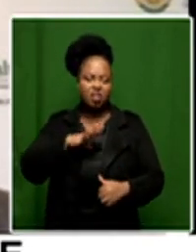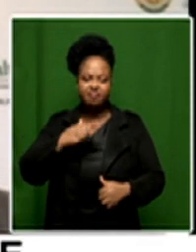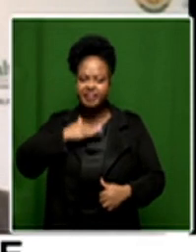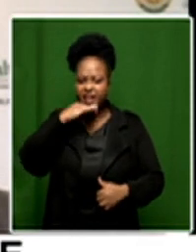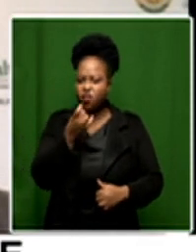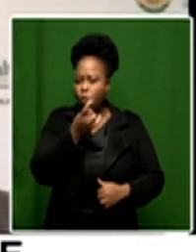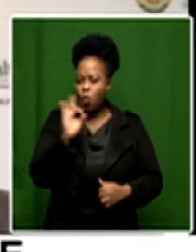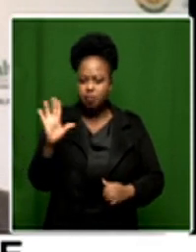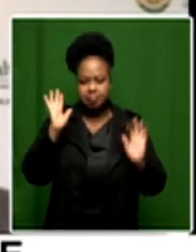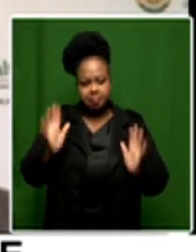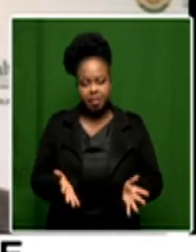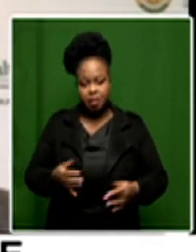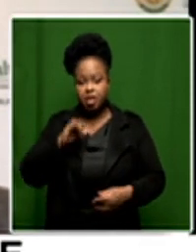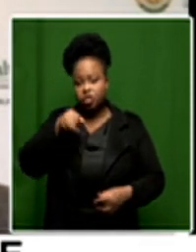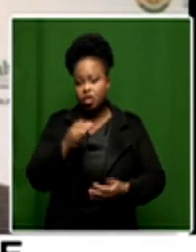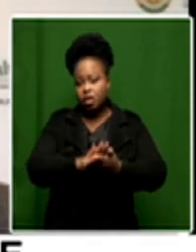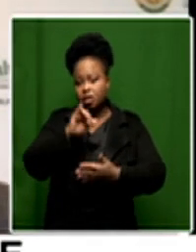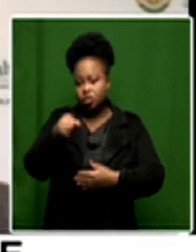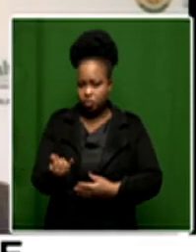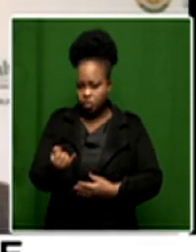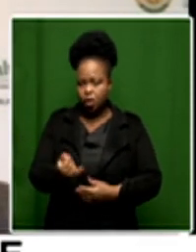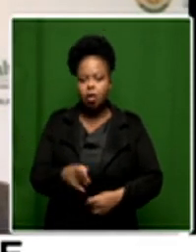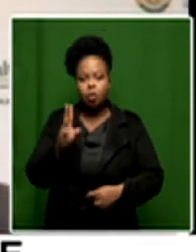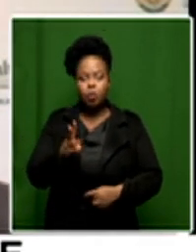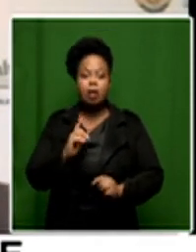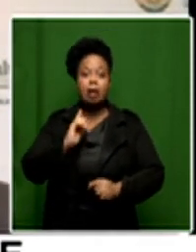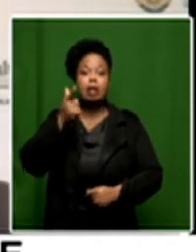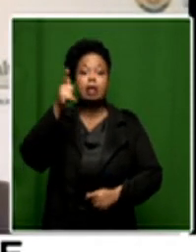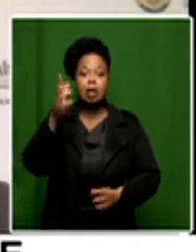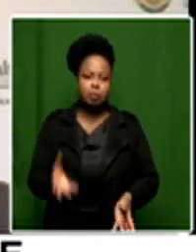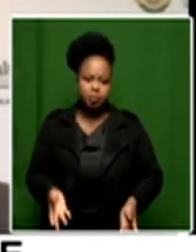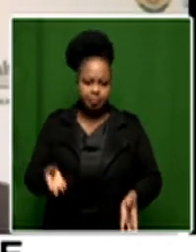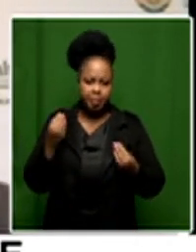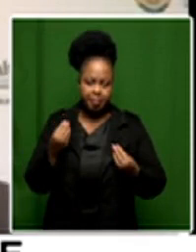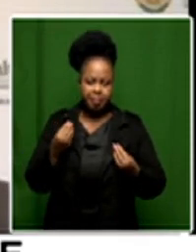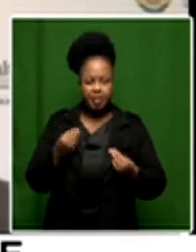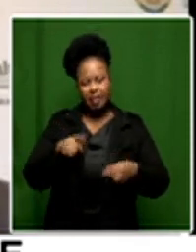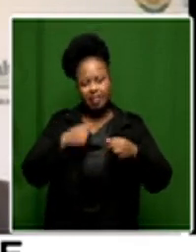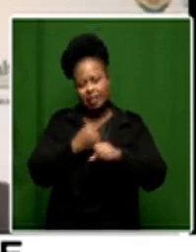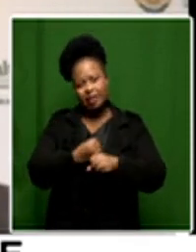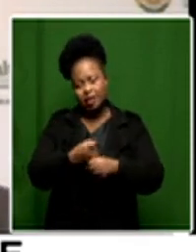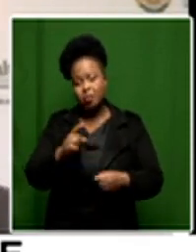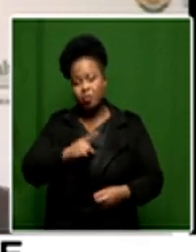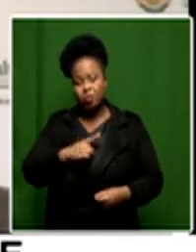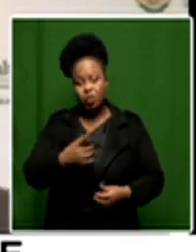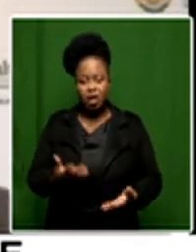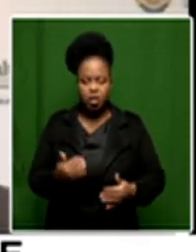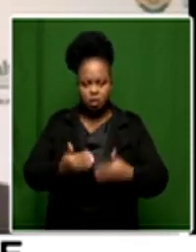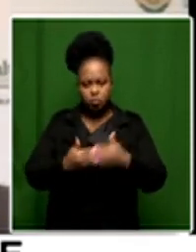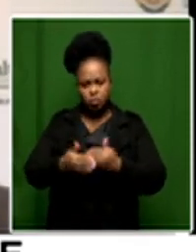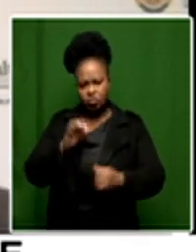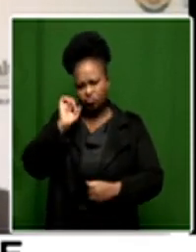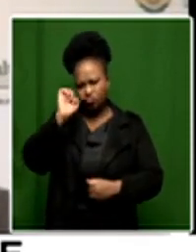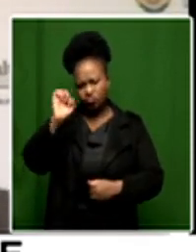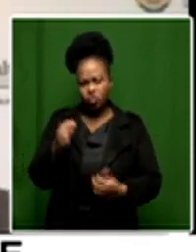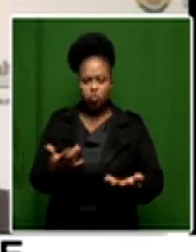that J&J dosages will come a bit later in the year, so because of their processes, it's